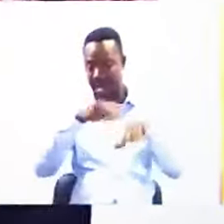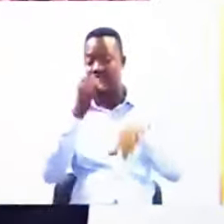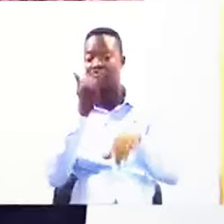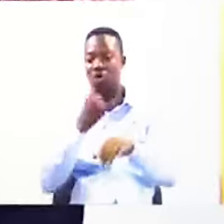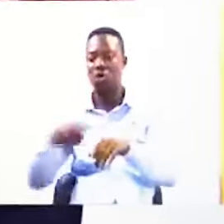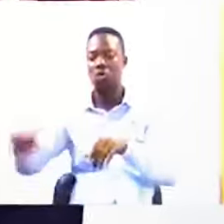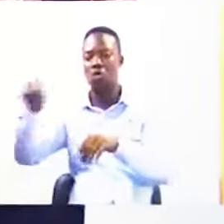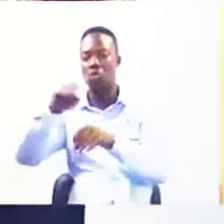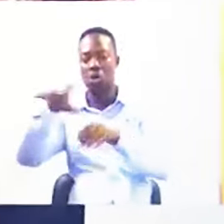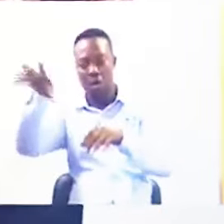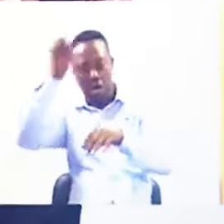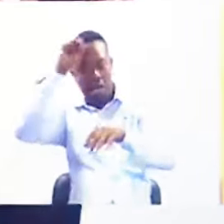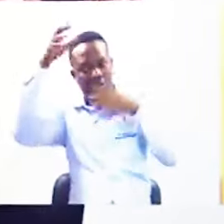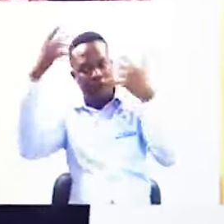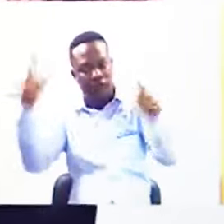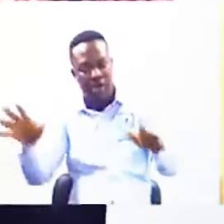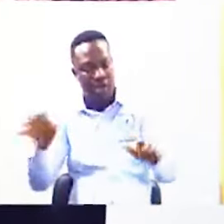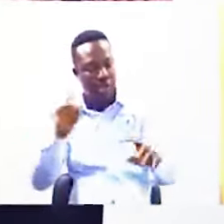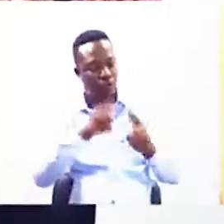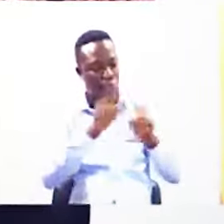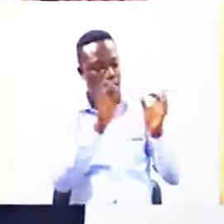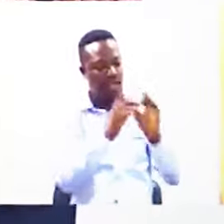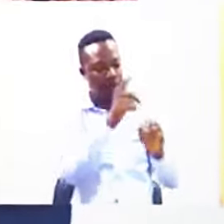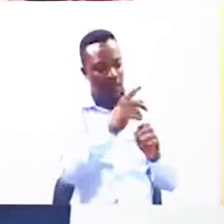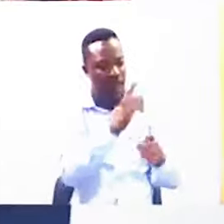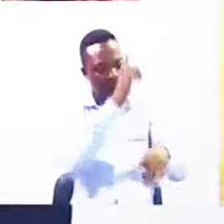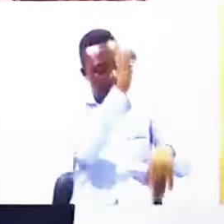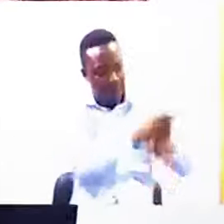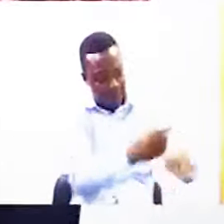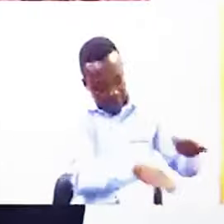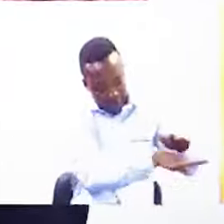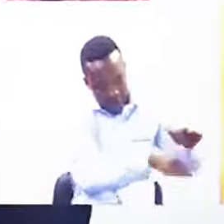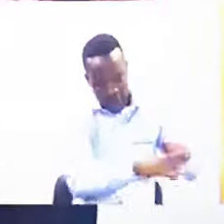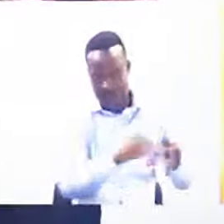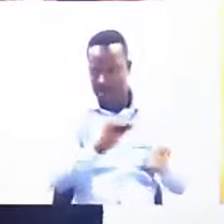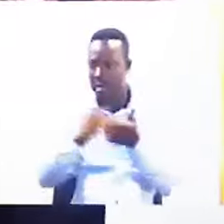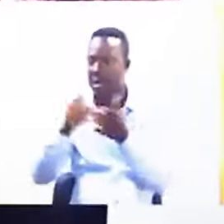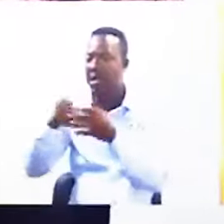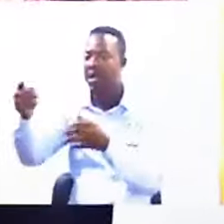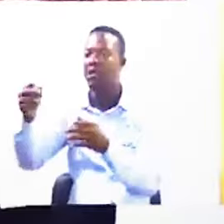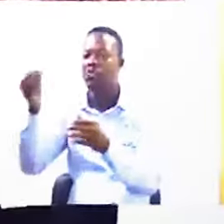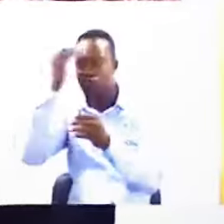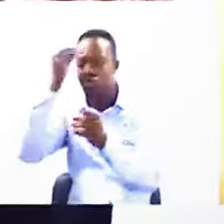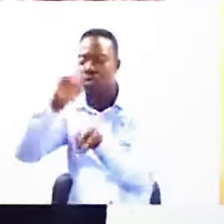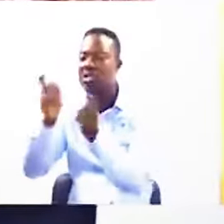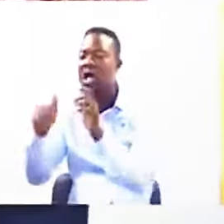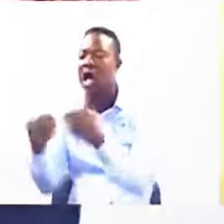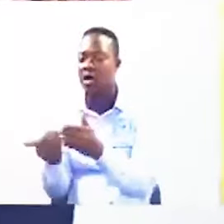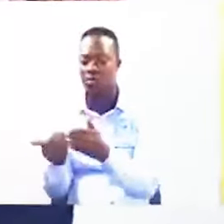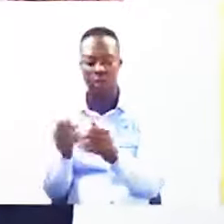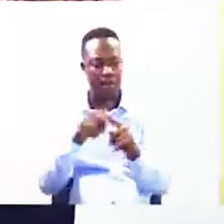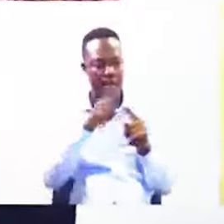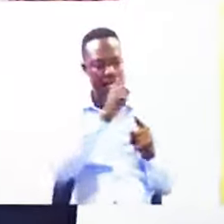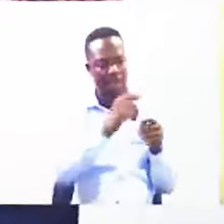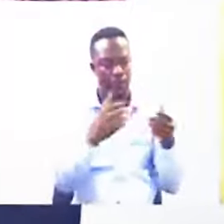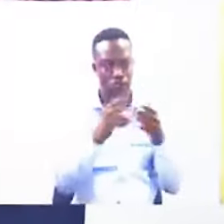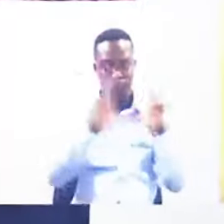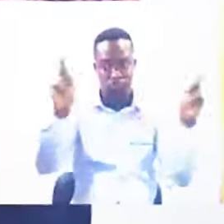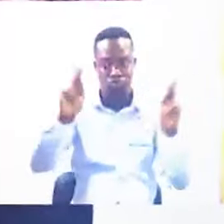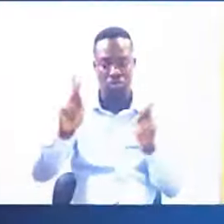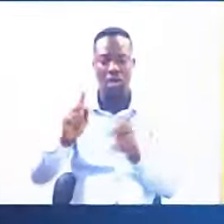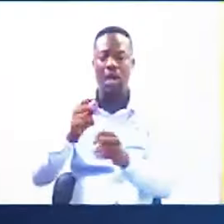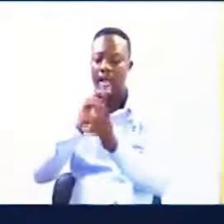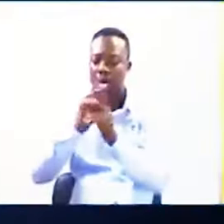ye no want me hunu no kokuamu. The main reason is this. Nti oye no sa no eni. So that the truth might